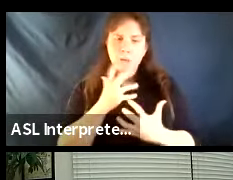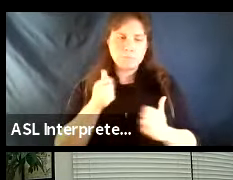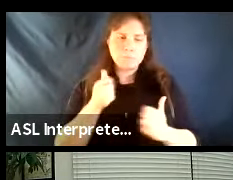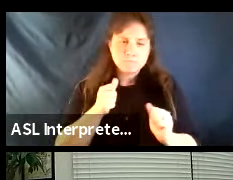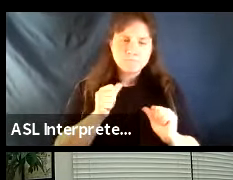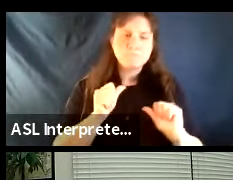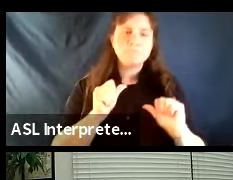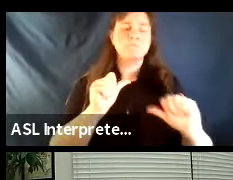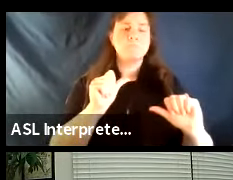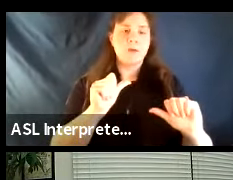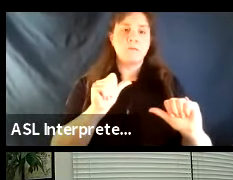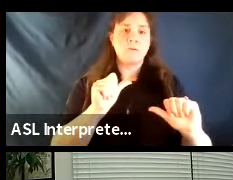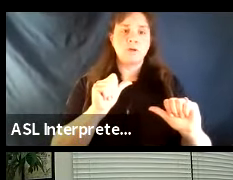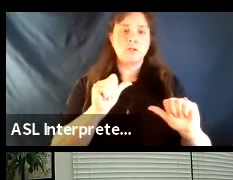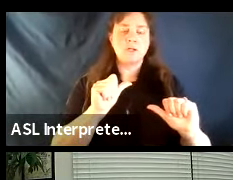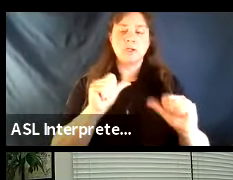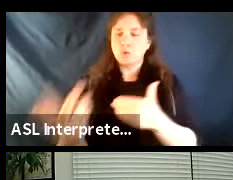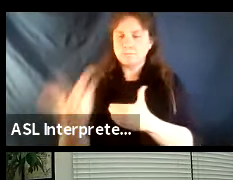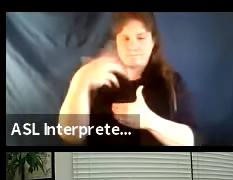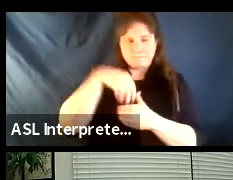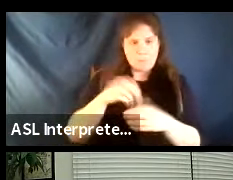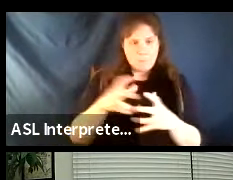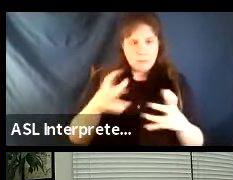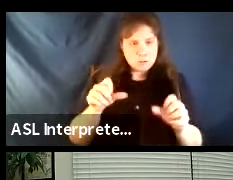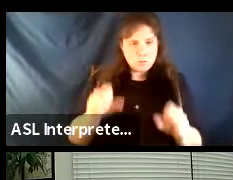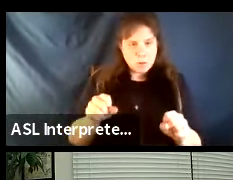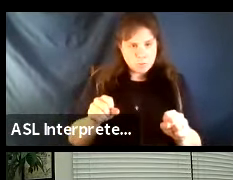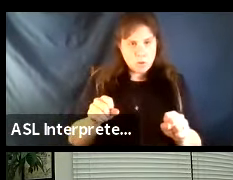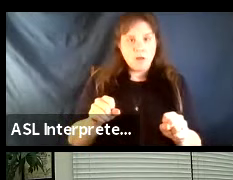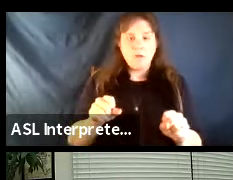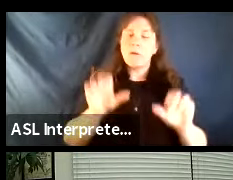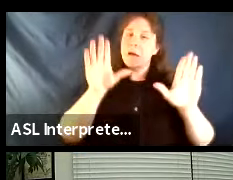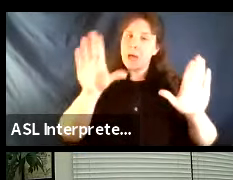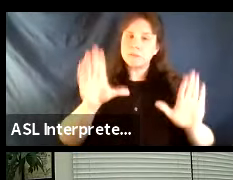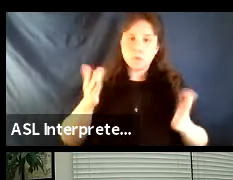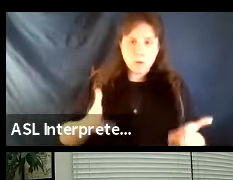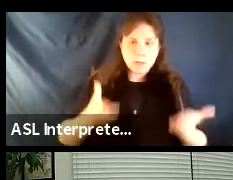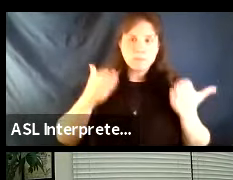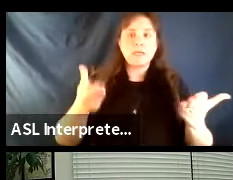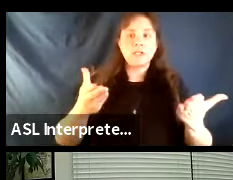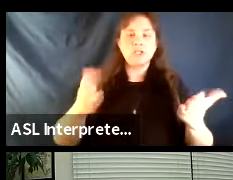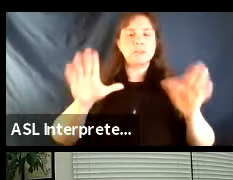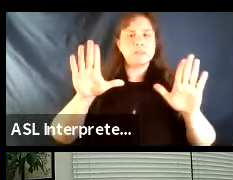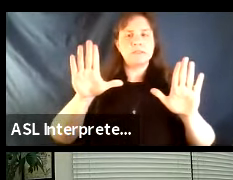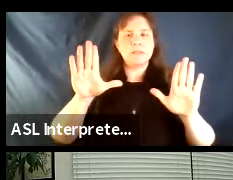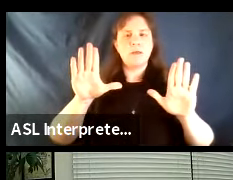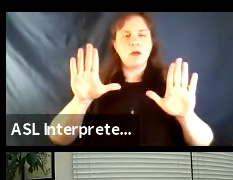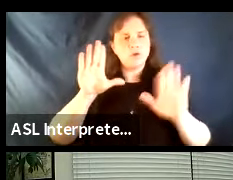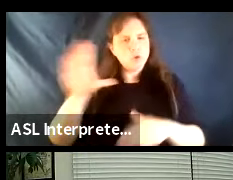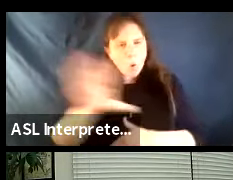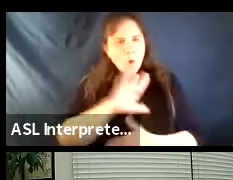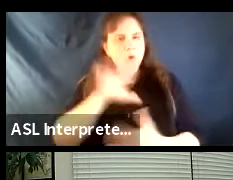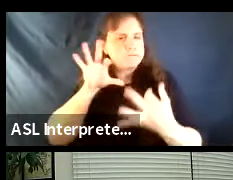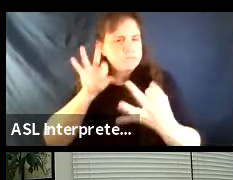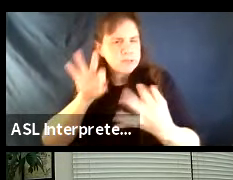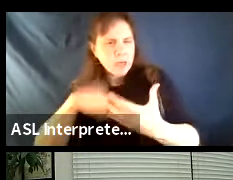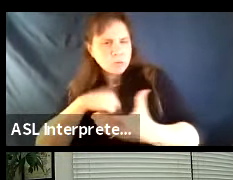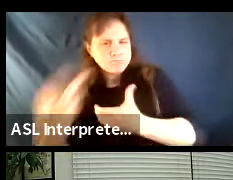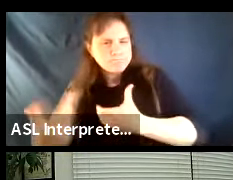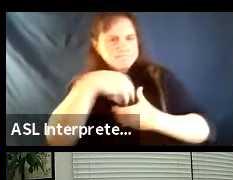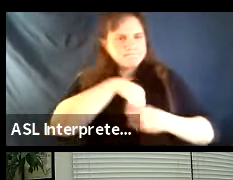as much as we can of the excellent recommendations and suggestions that you all are sharing, so that we